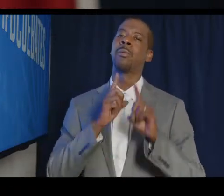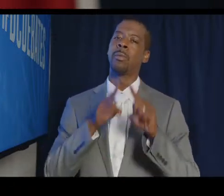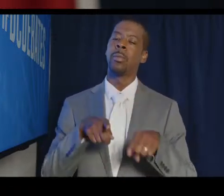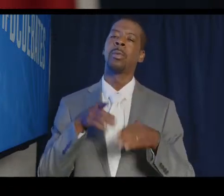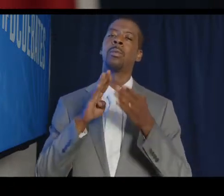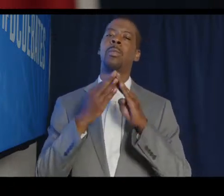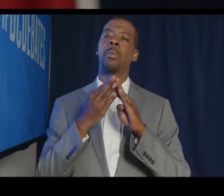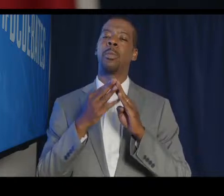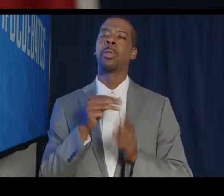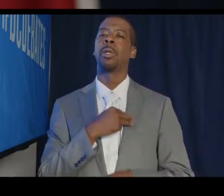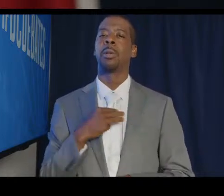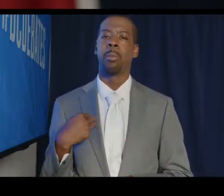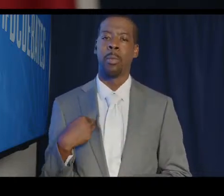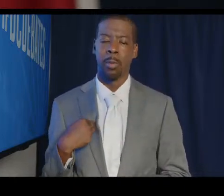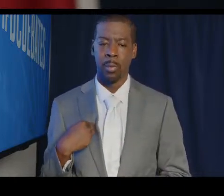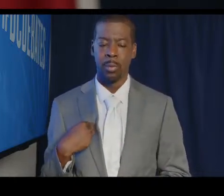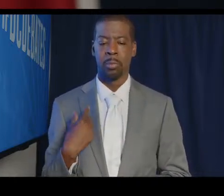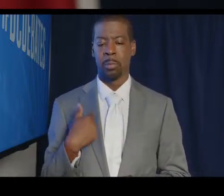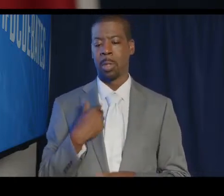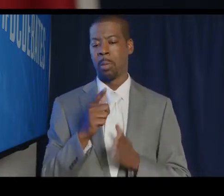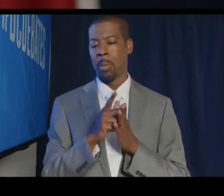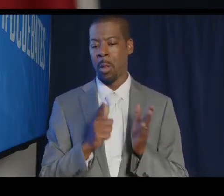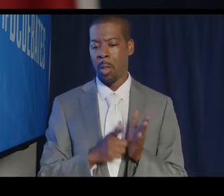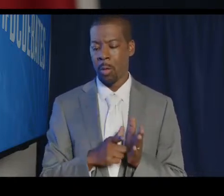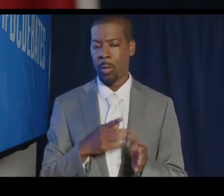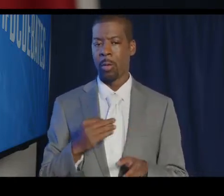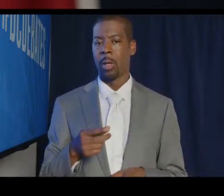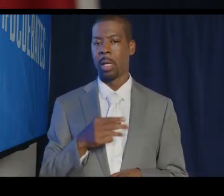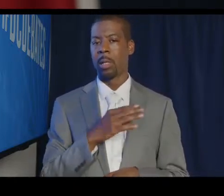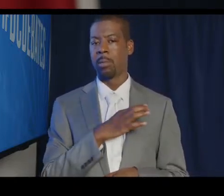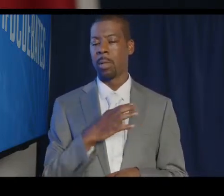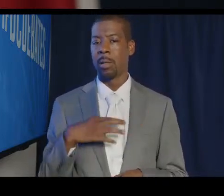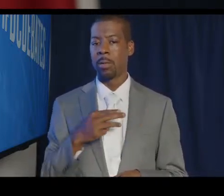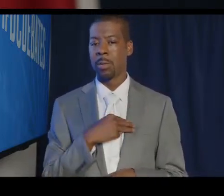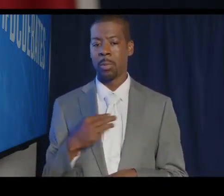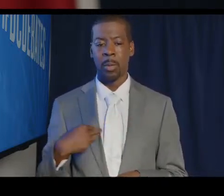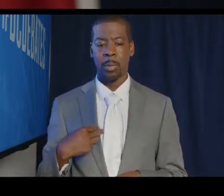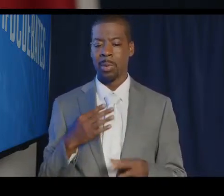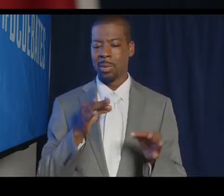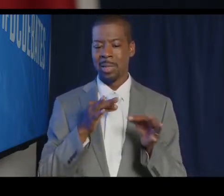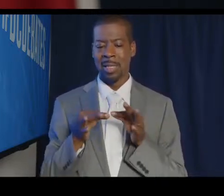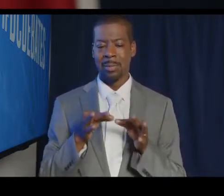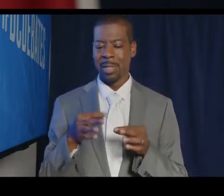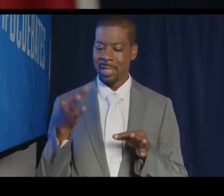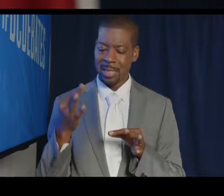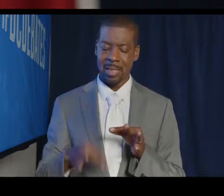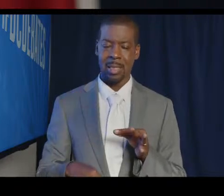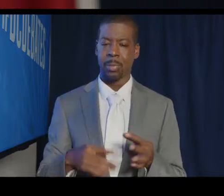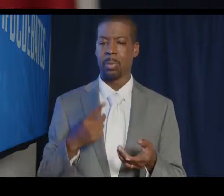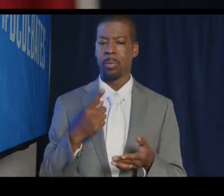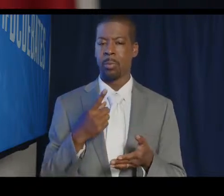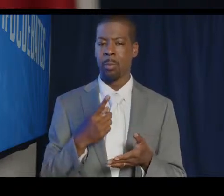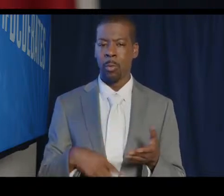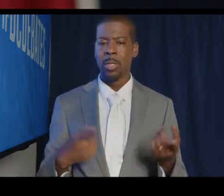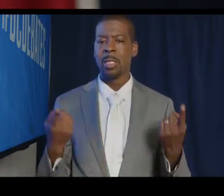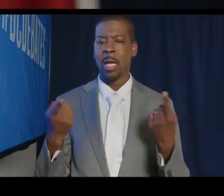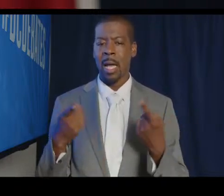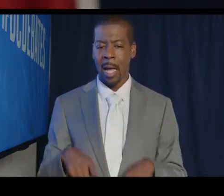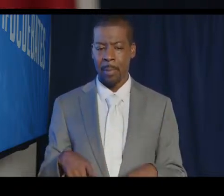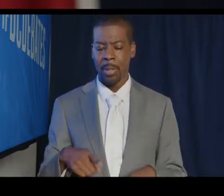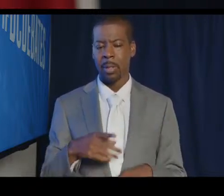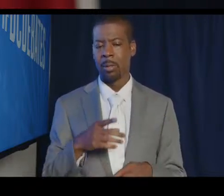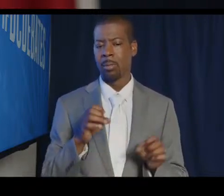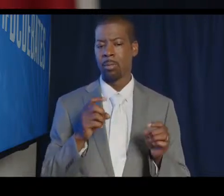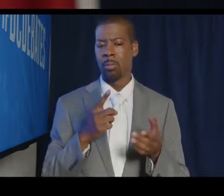where they asked me to come both as a lawyer and a council member to talk to residents in plain language about what's at stake and what the possible outcomes are.